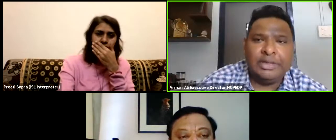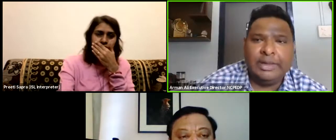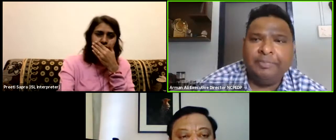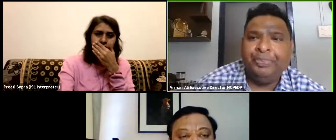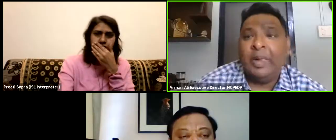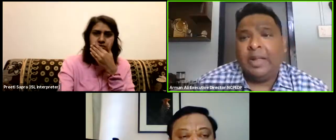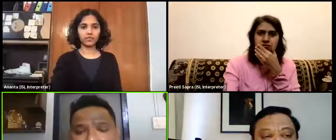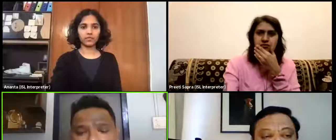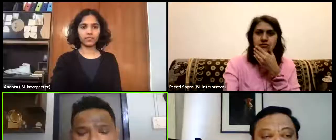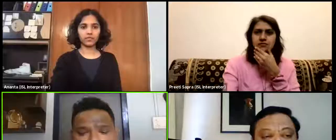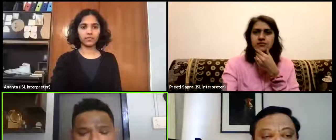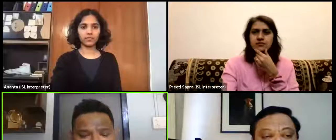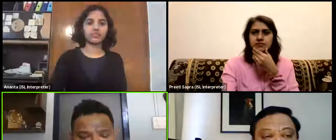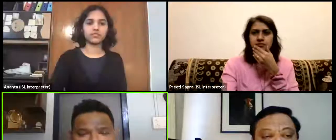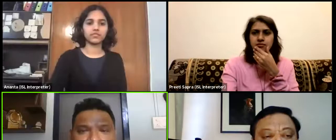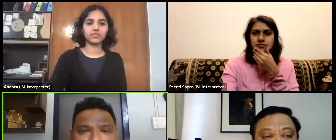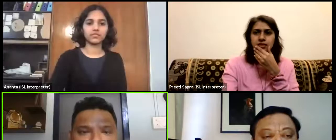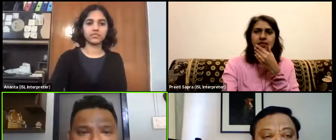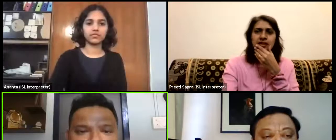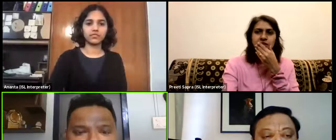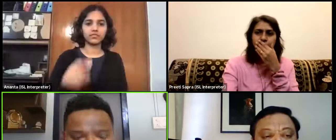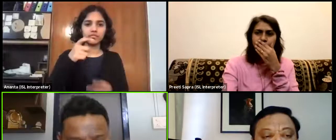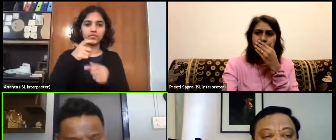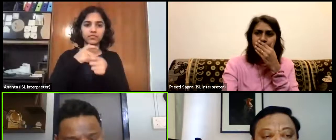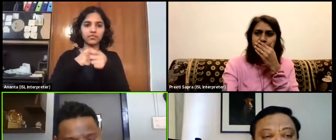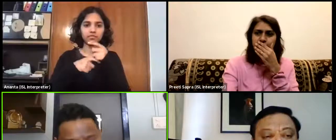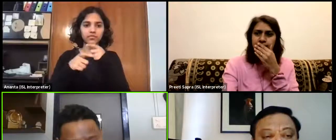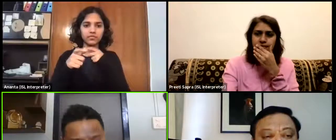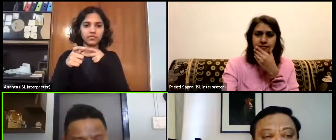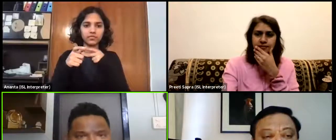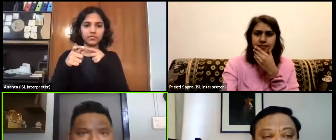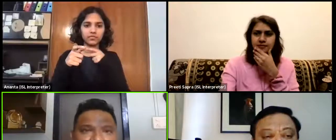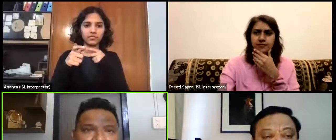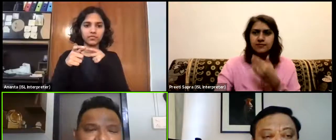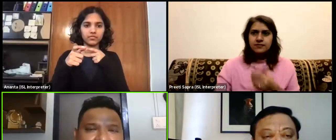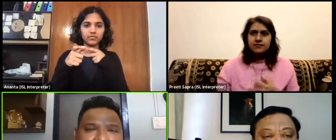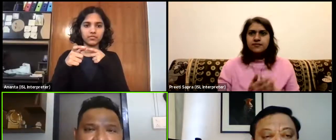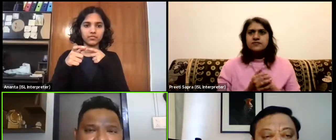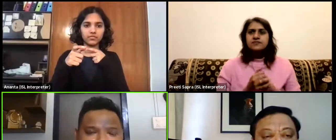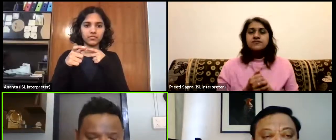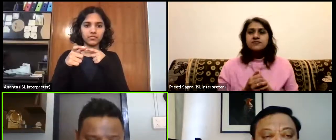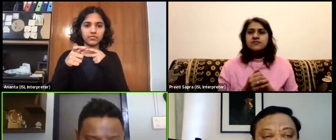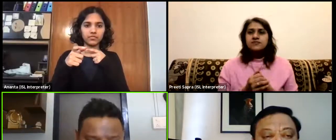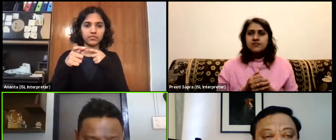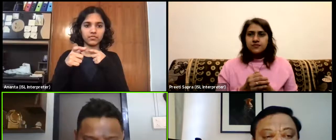education policy. Thank you so much, Radhika ji. Now, may I request